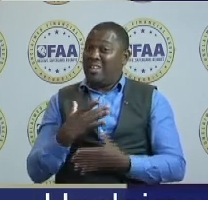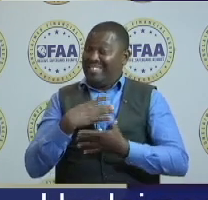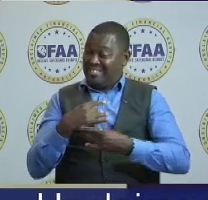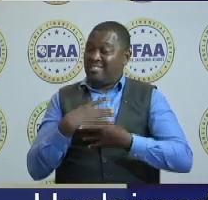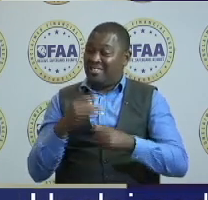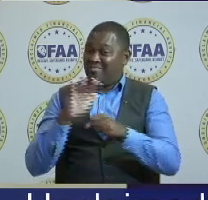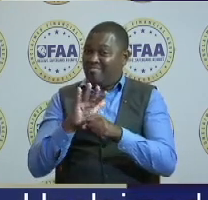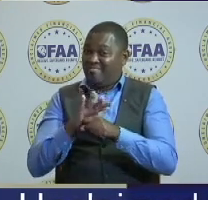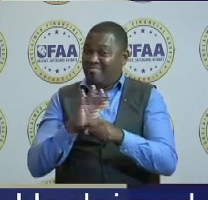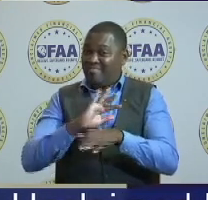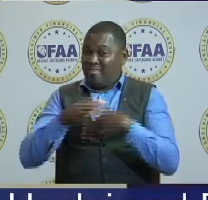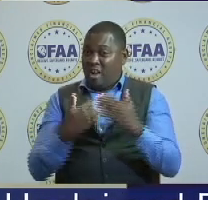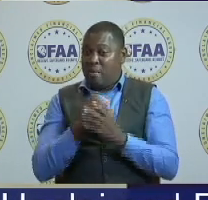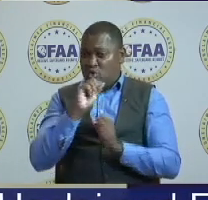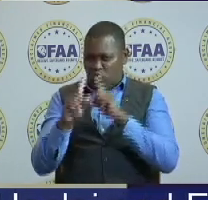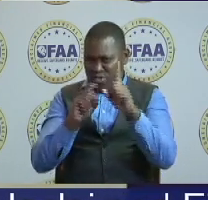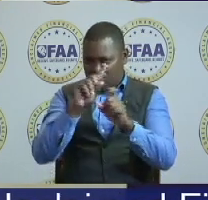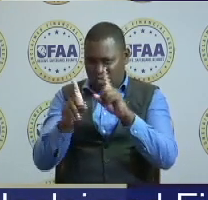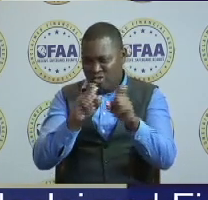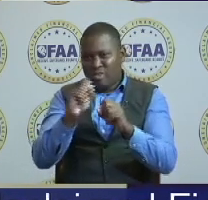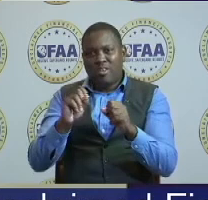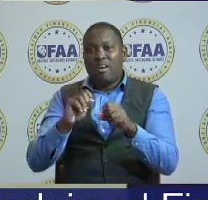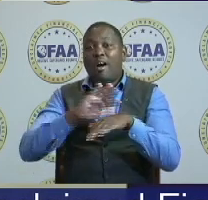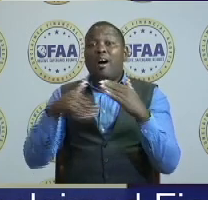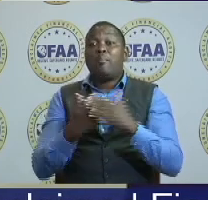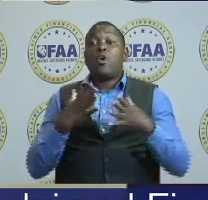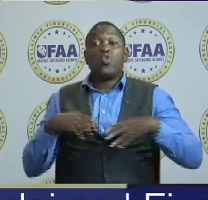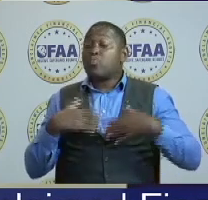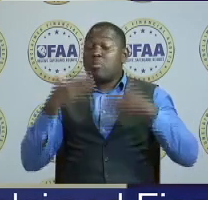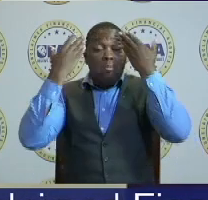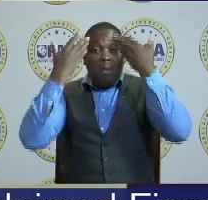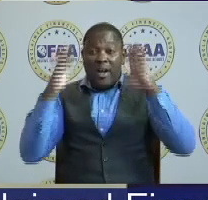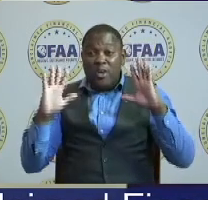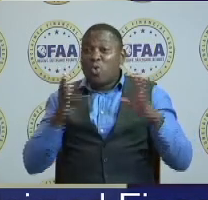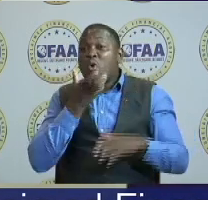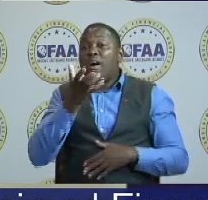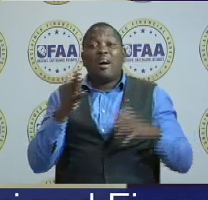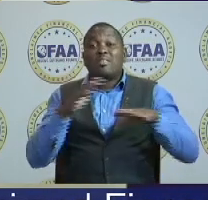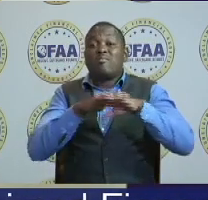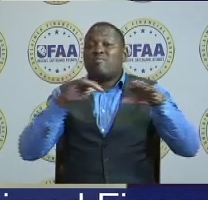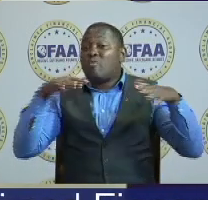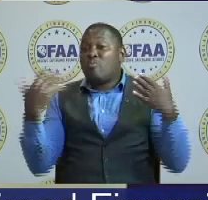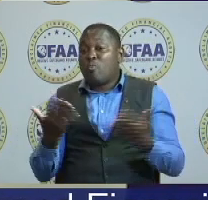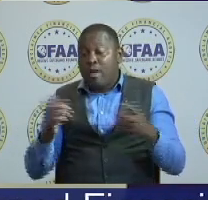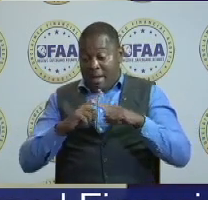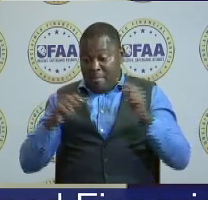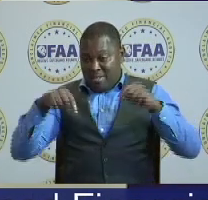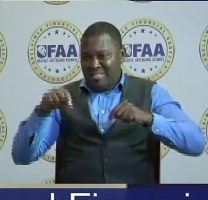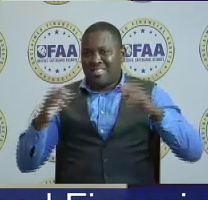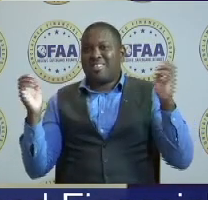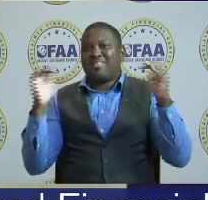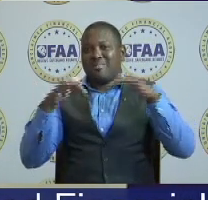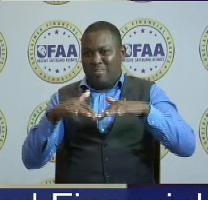interest in questions being asked that maybe no one knew where they would get an answer to. But with this forum, definitely being